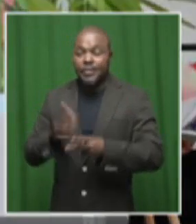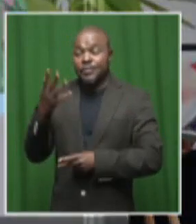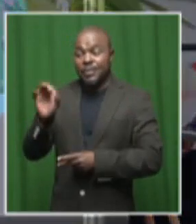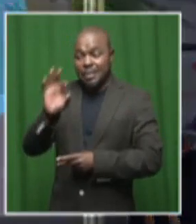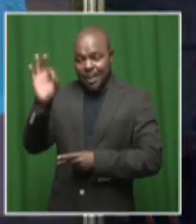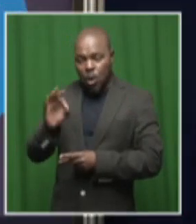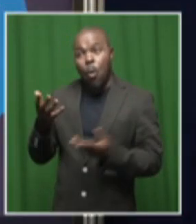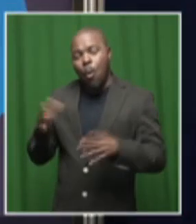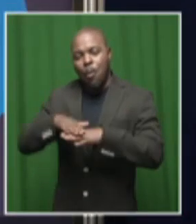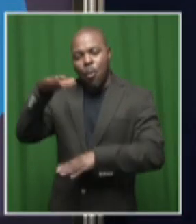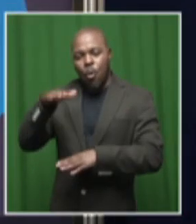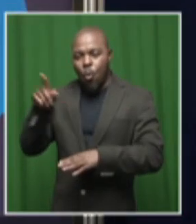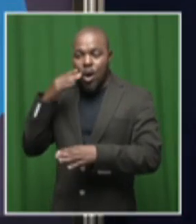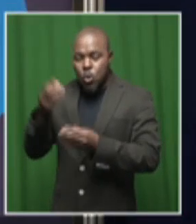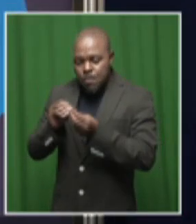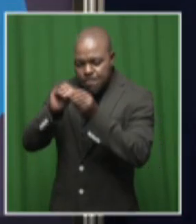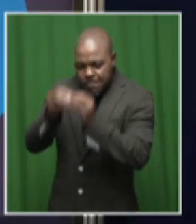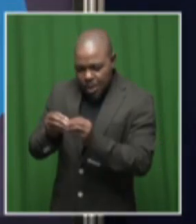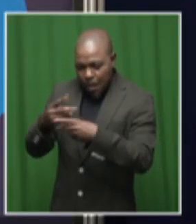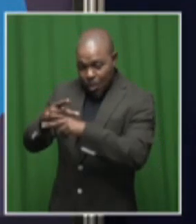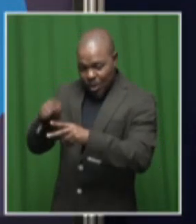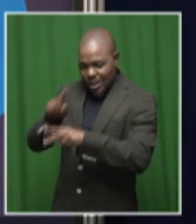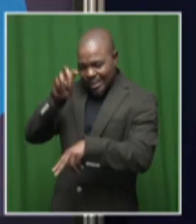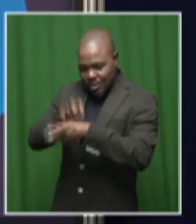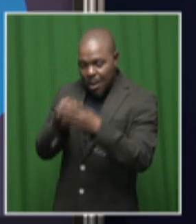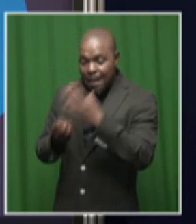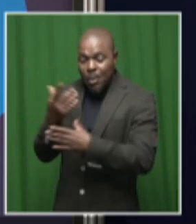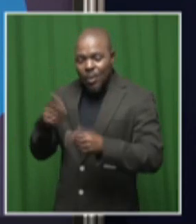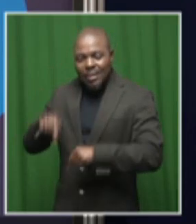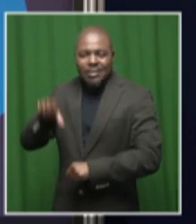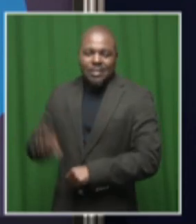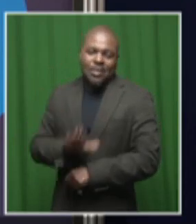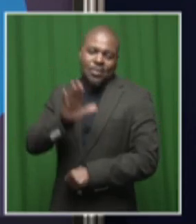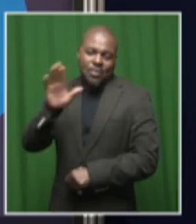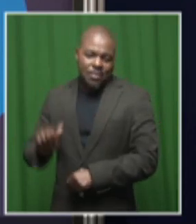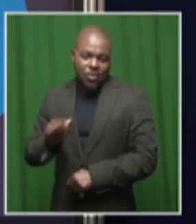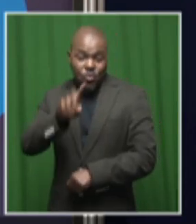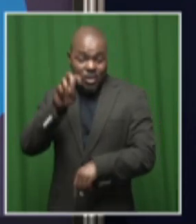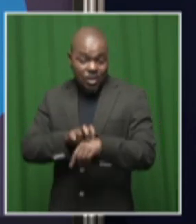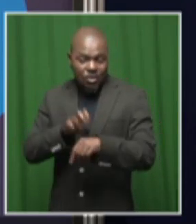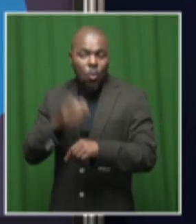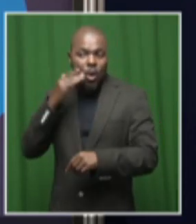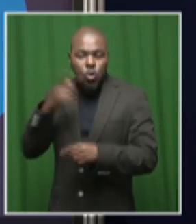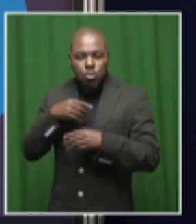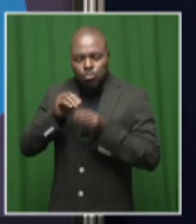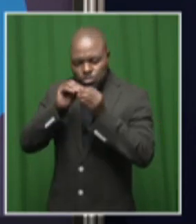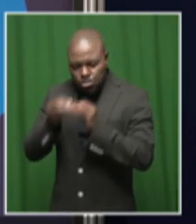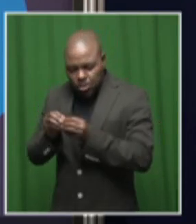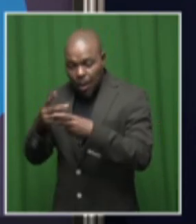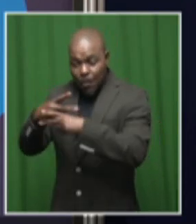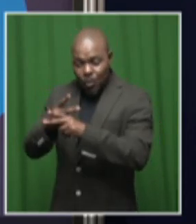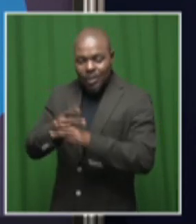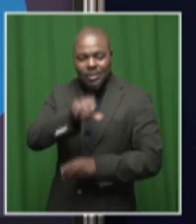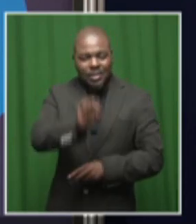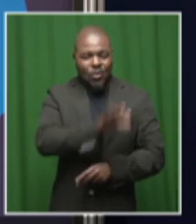50% or more of the making of the actual product has to happen in South Africa. You have to demonstrate that in the course of making your product, South Africans